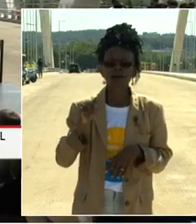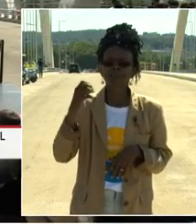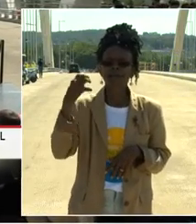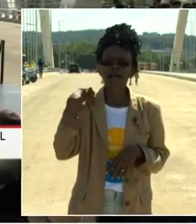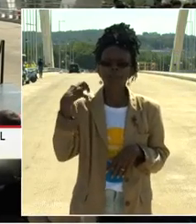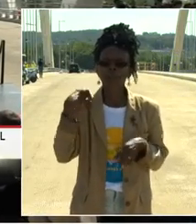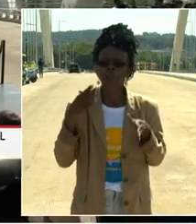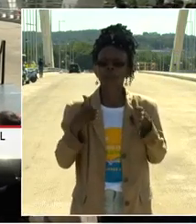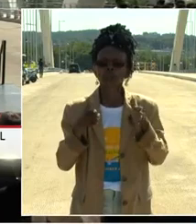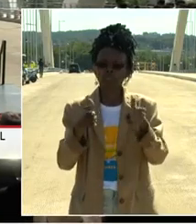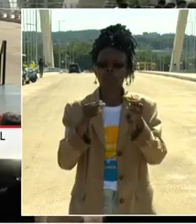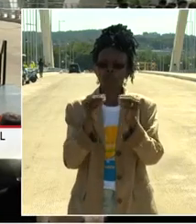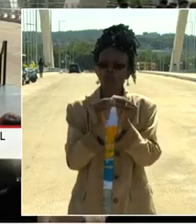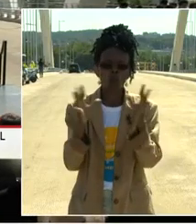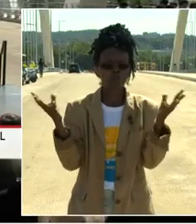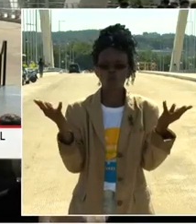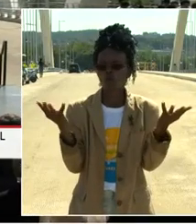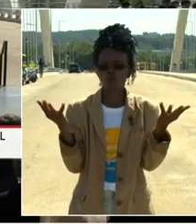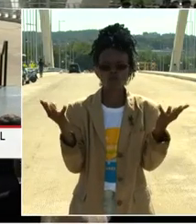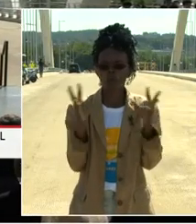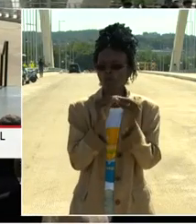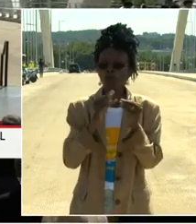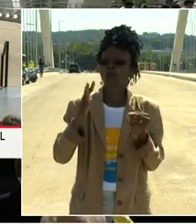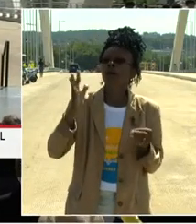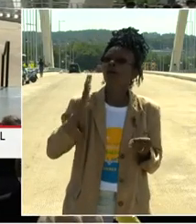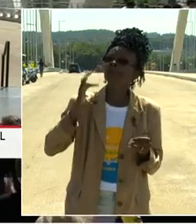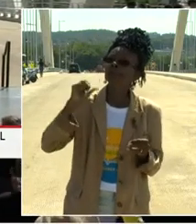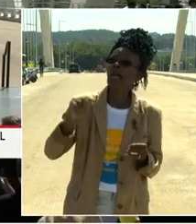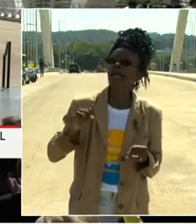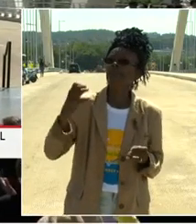Frederick Douglass Memorial Bridge.